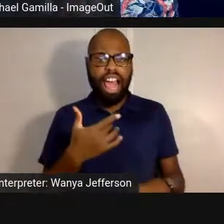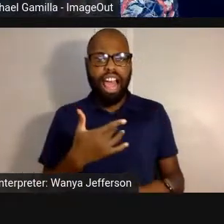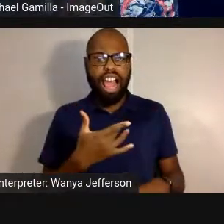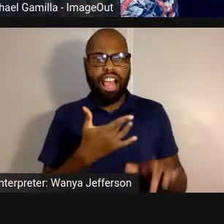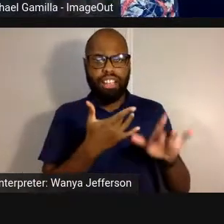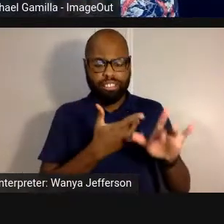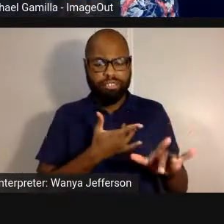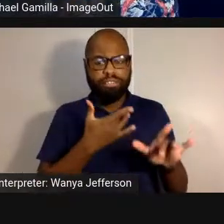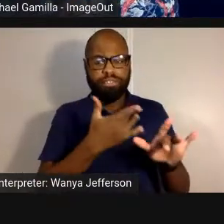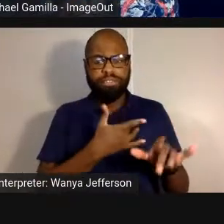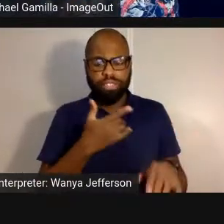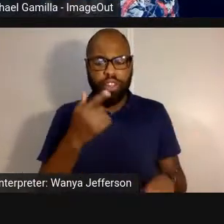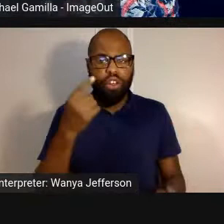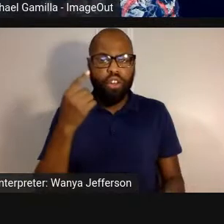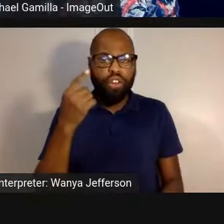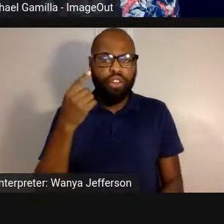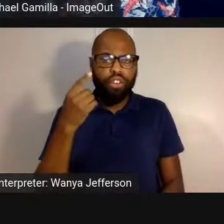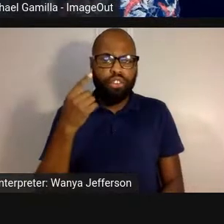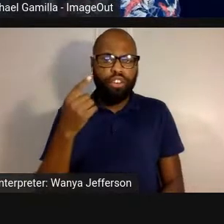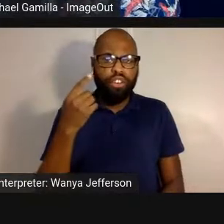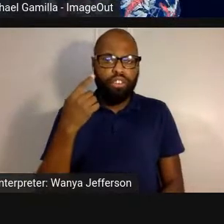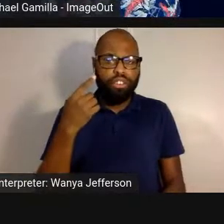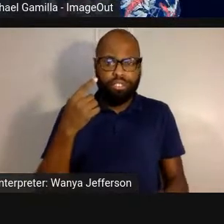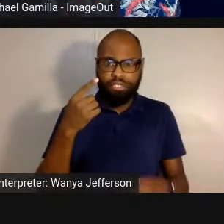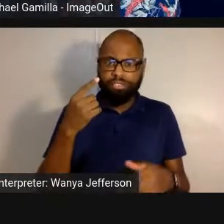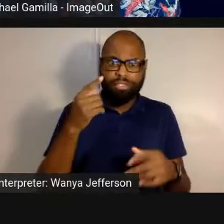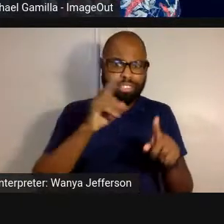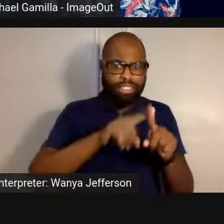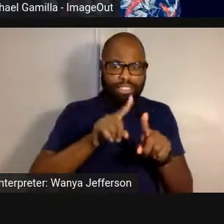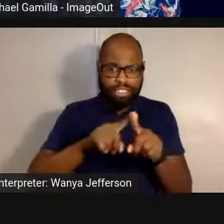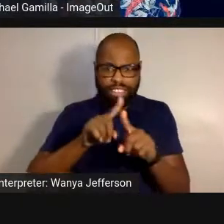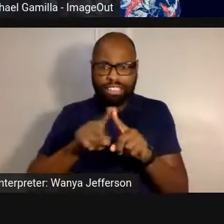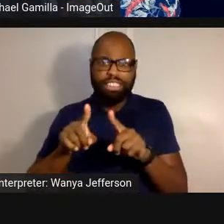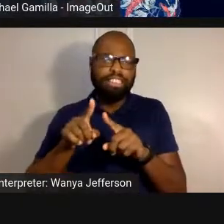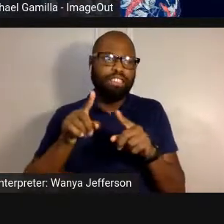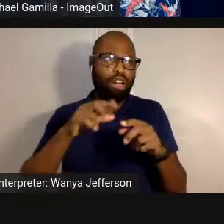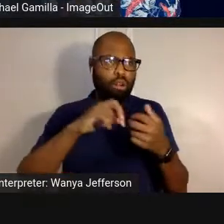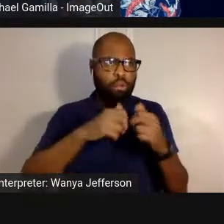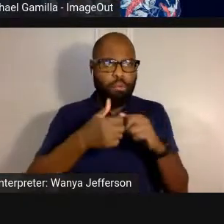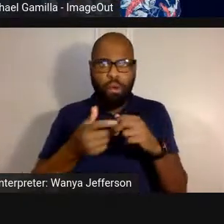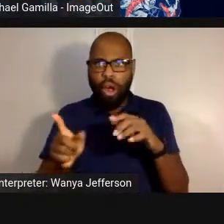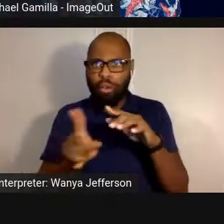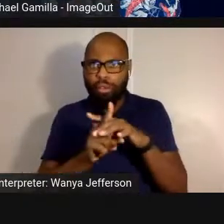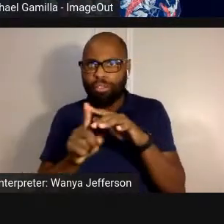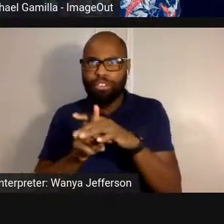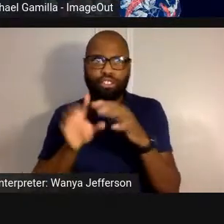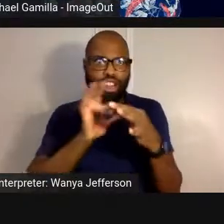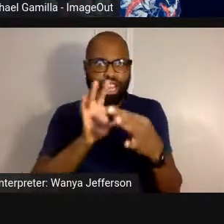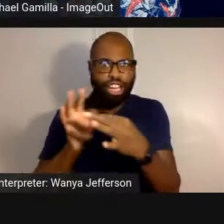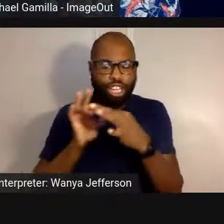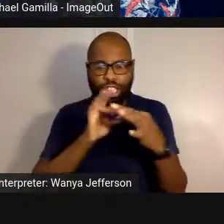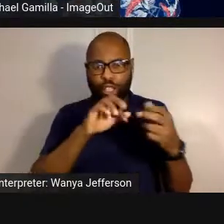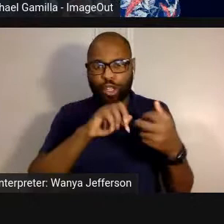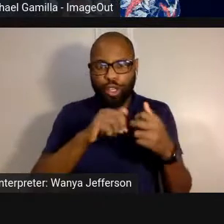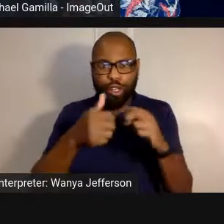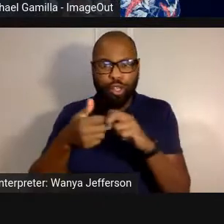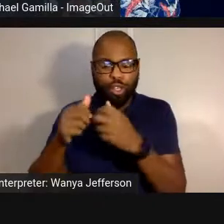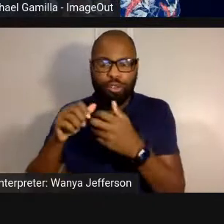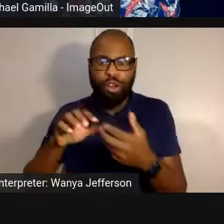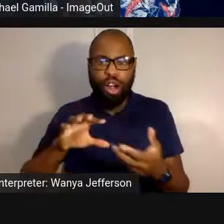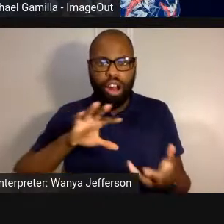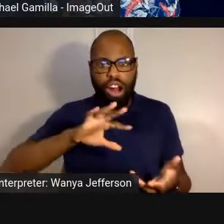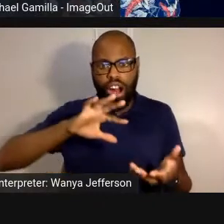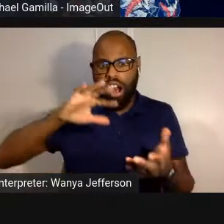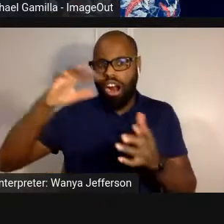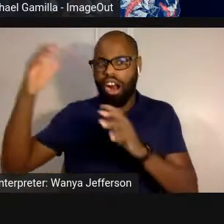partner, and problems, immigration problems and everything just goes down over him,